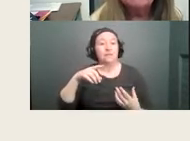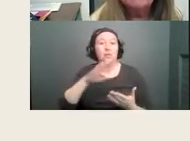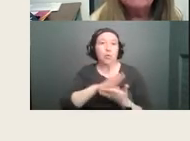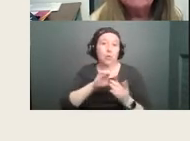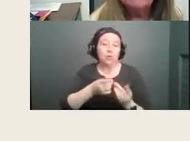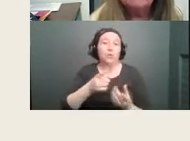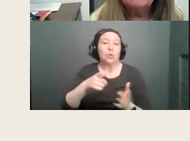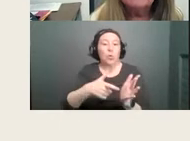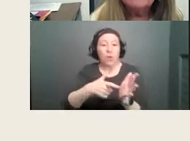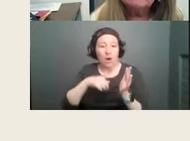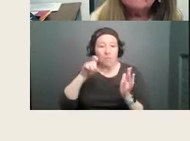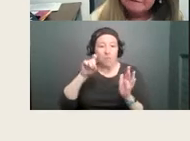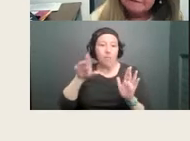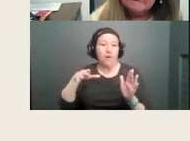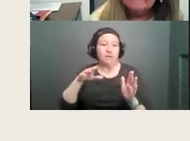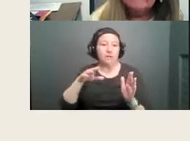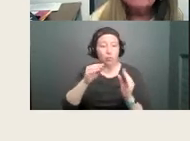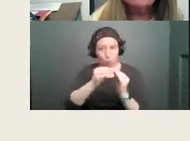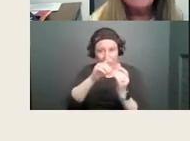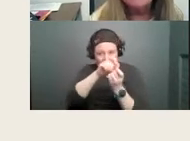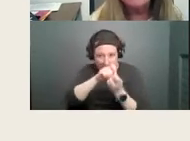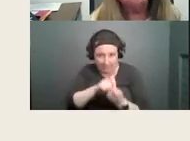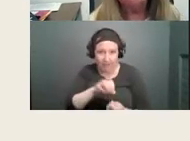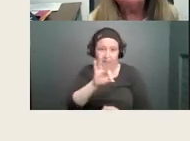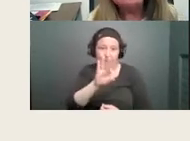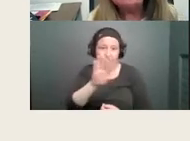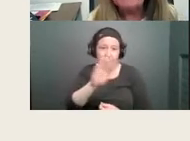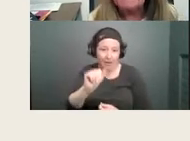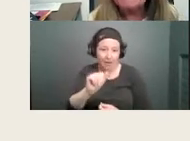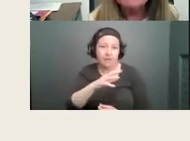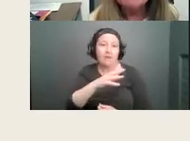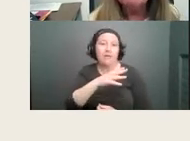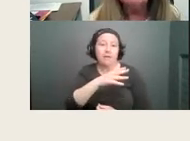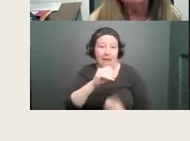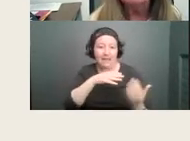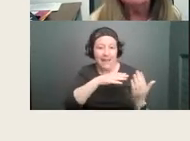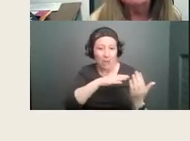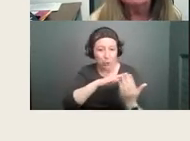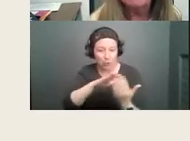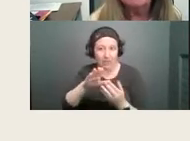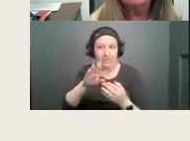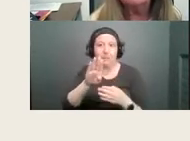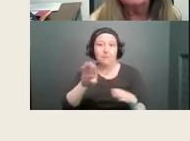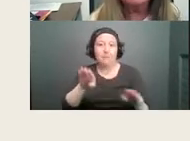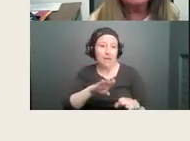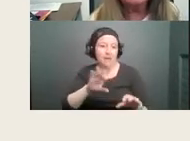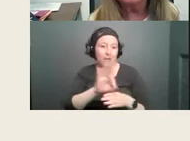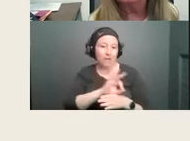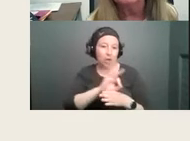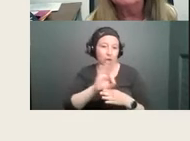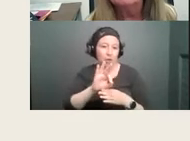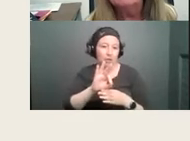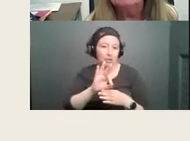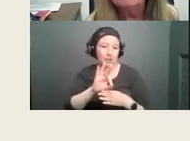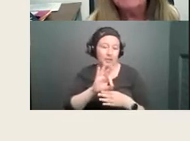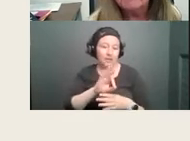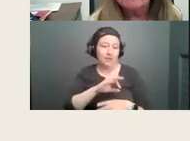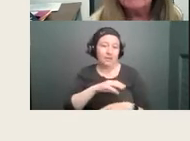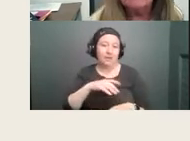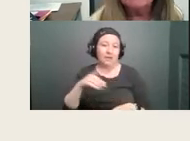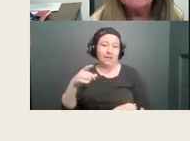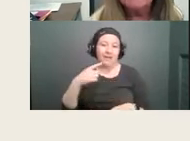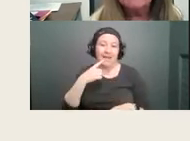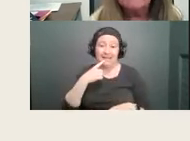function. They took a very dim view of what they described as a cursory